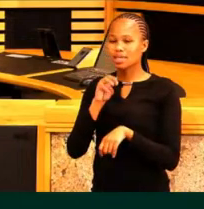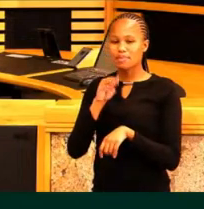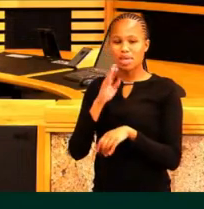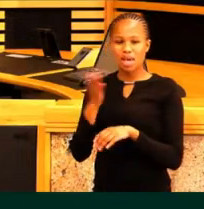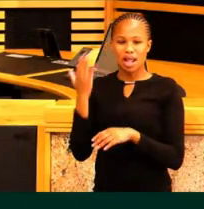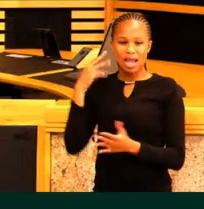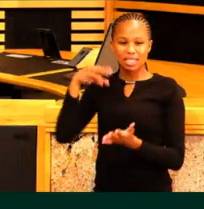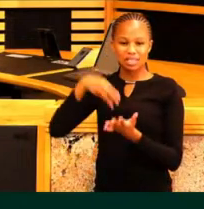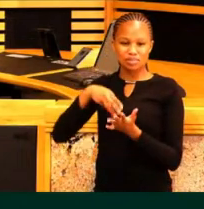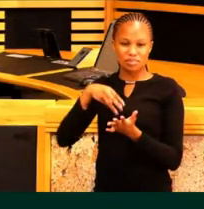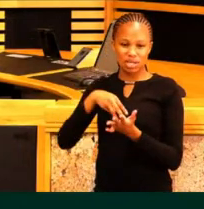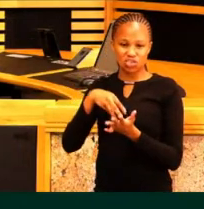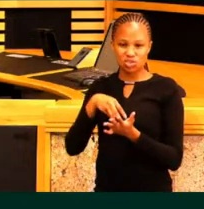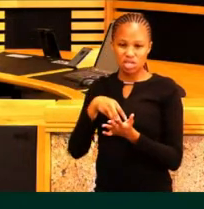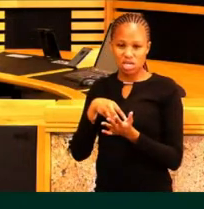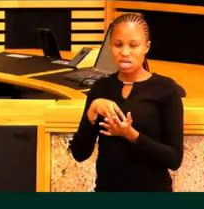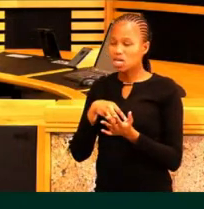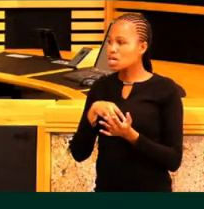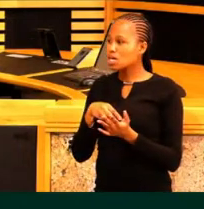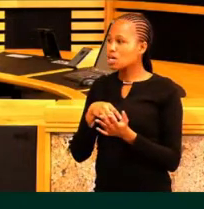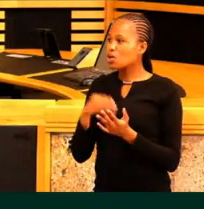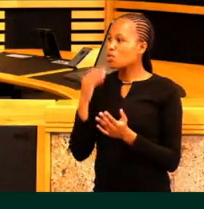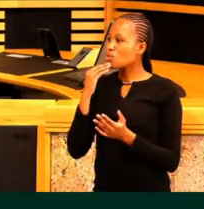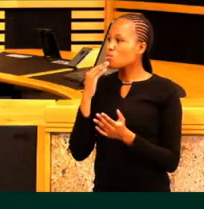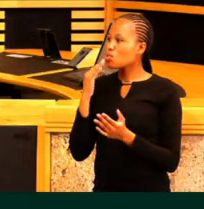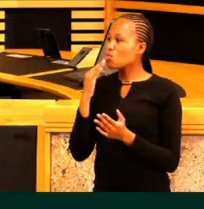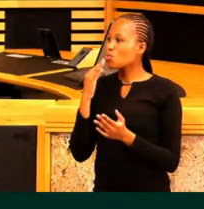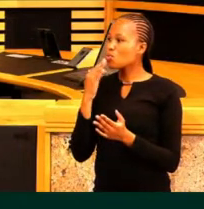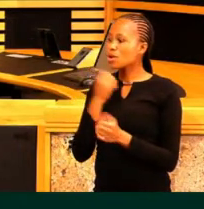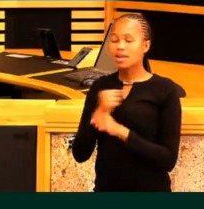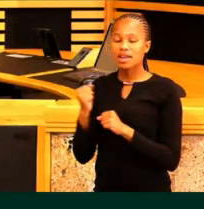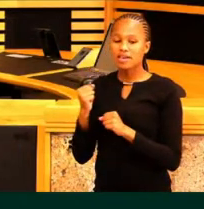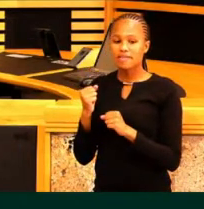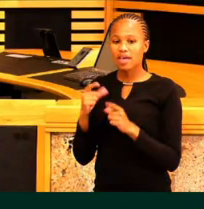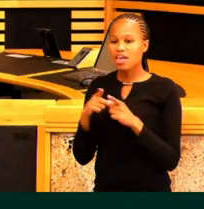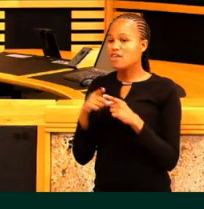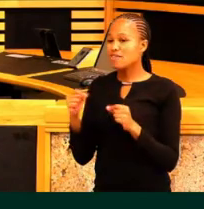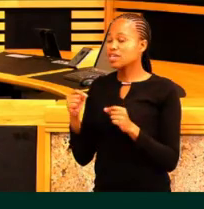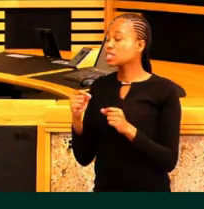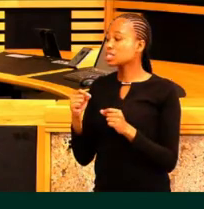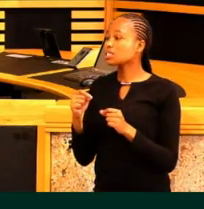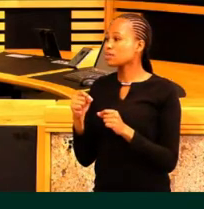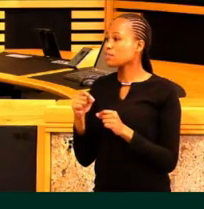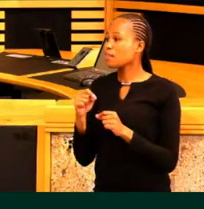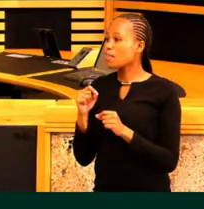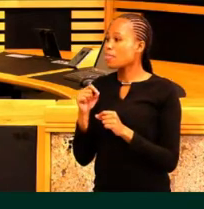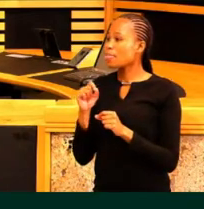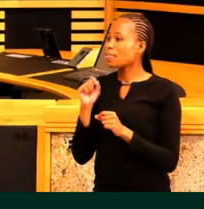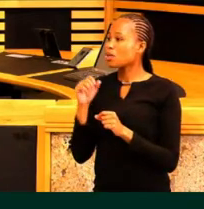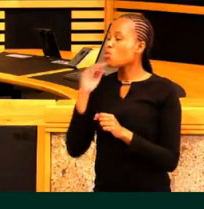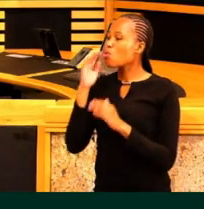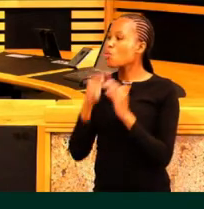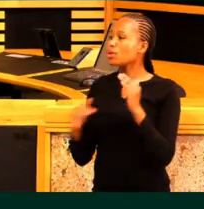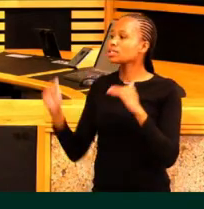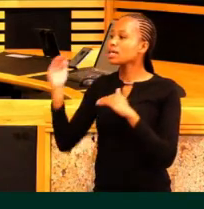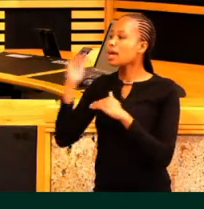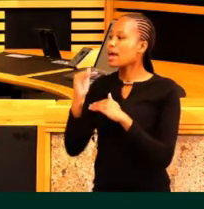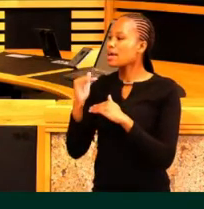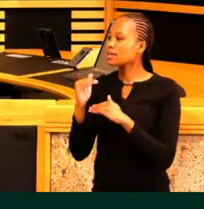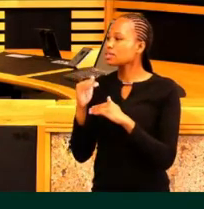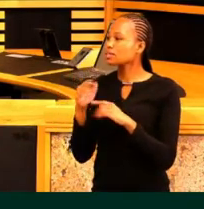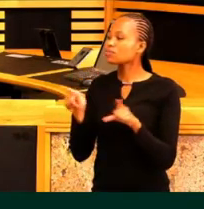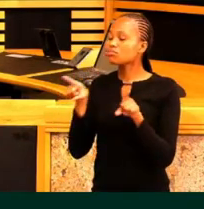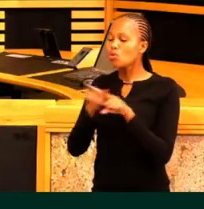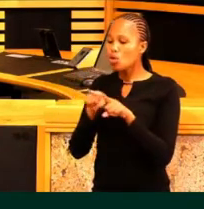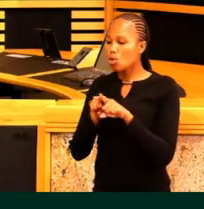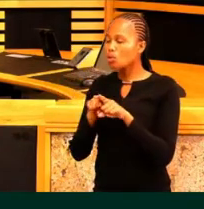who ended great art but were not finishing on the Finishing Line eleven thousand were the highest as much as we